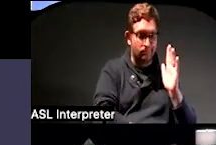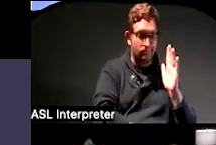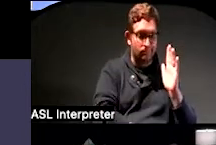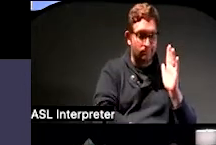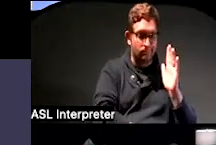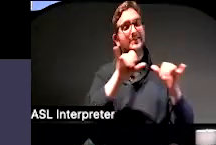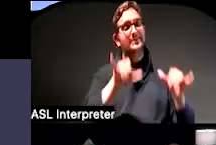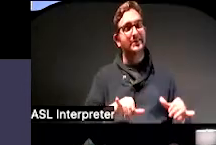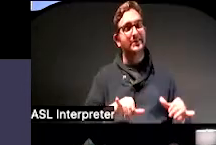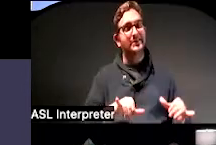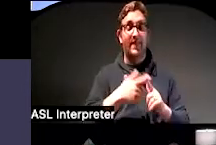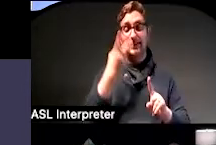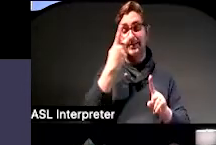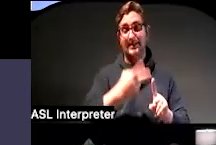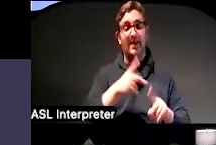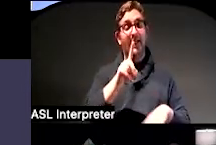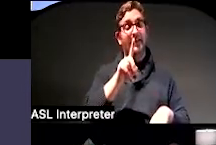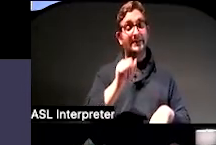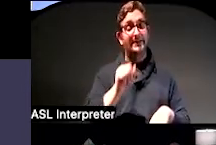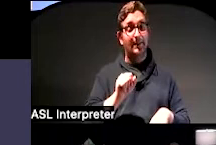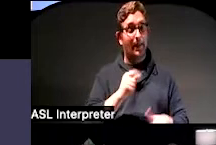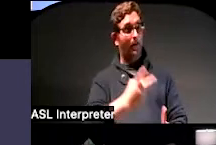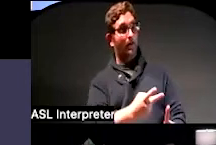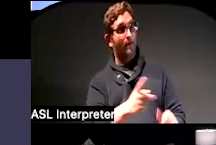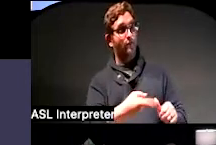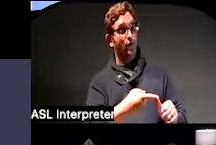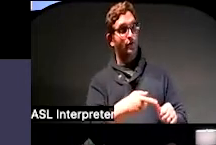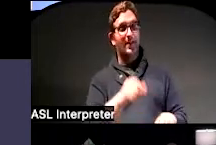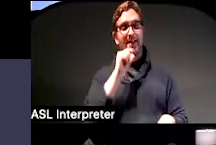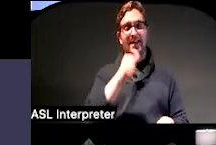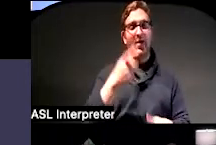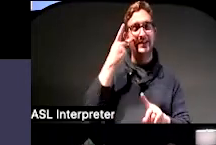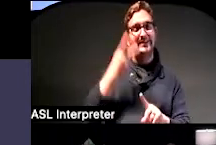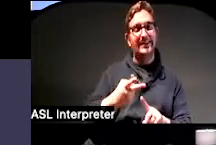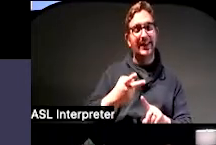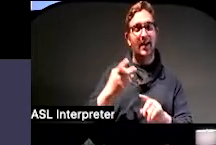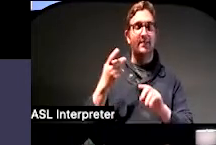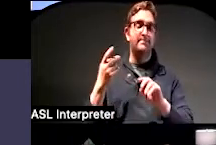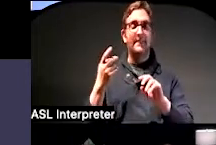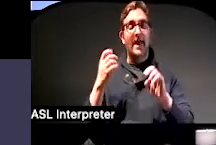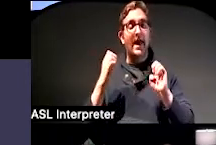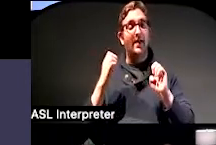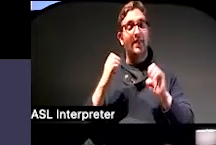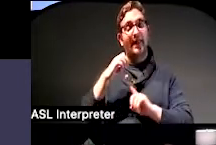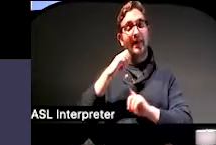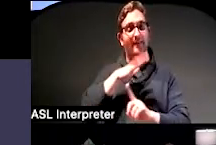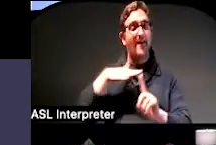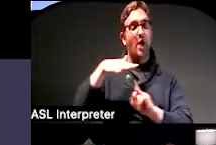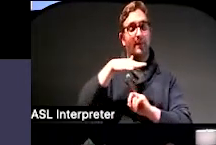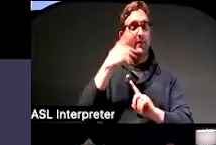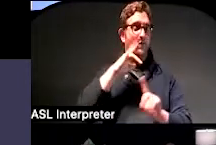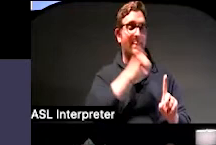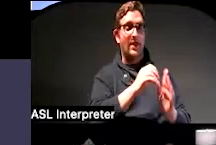hence they see the disability within the child and not the system, and not the environment.